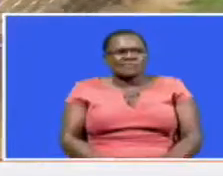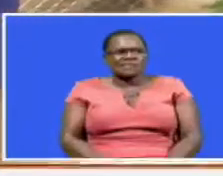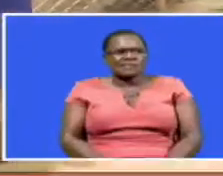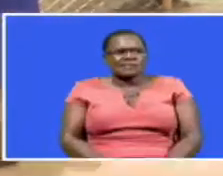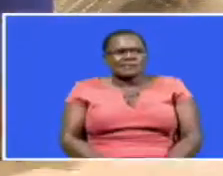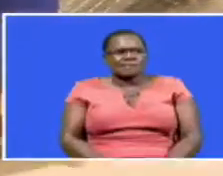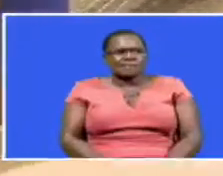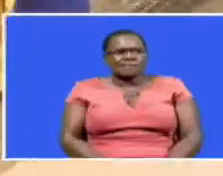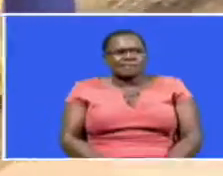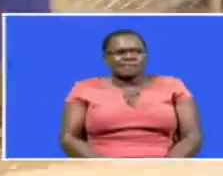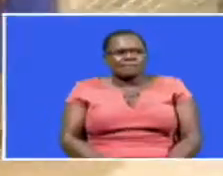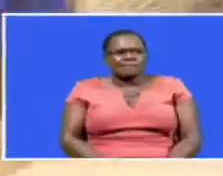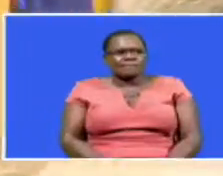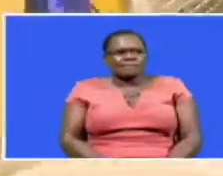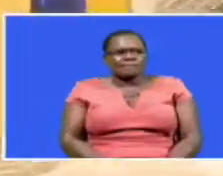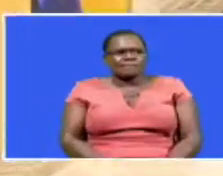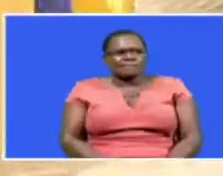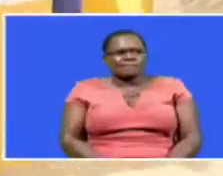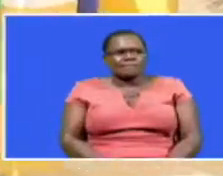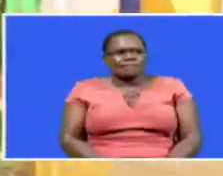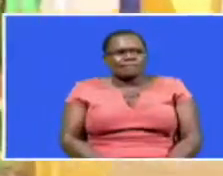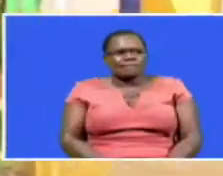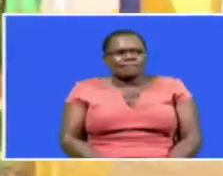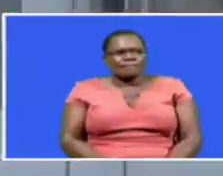18 News, Wasingishu County.